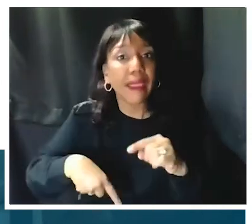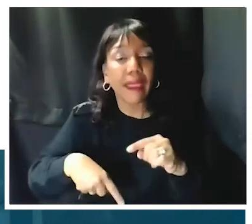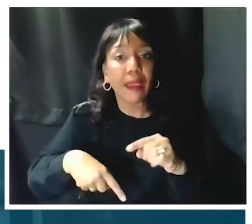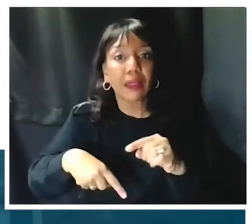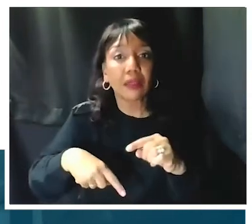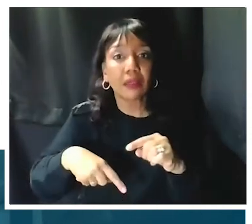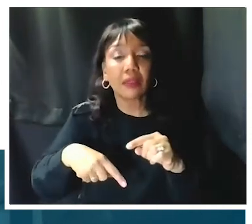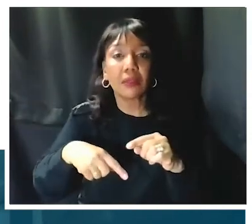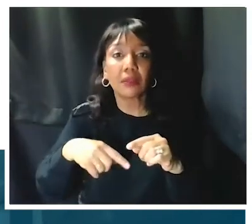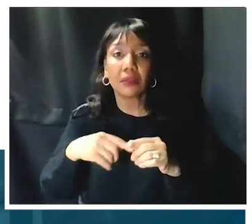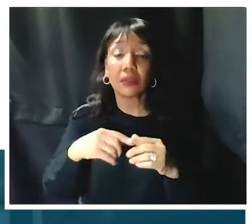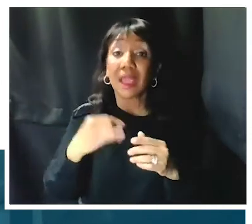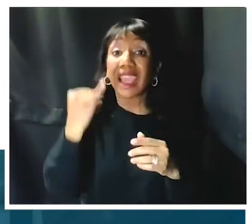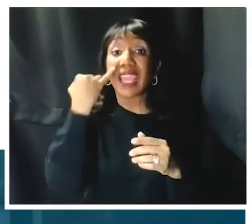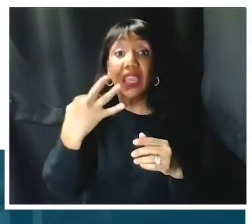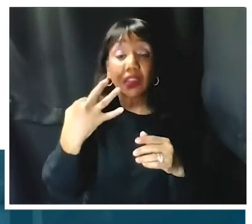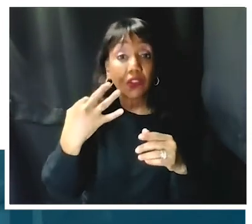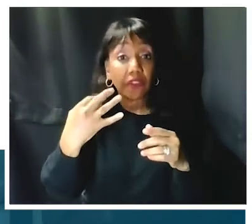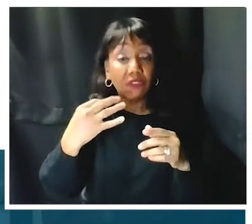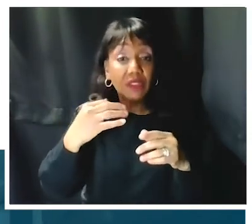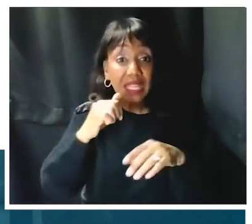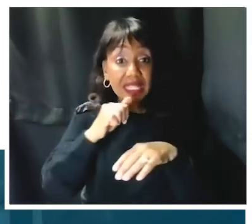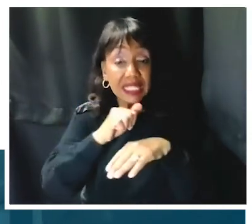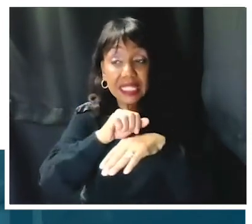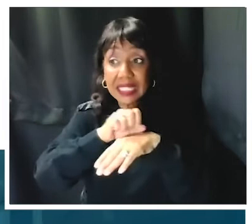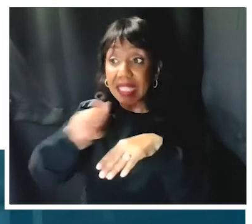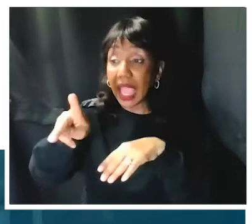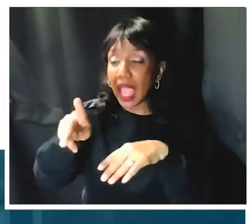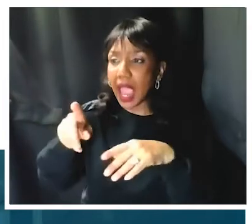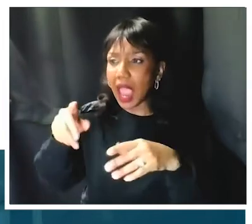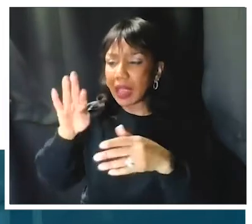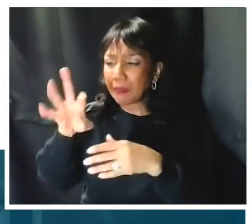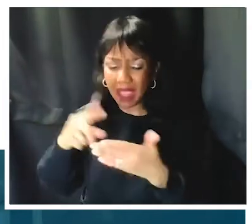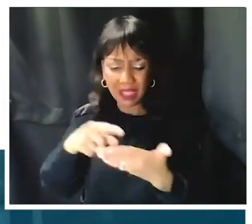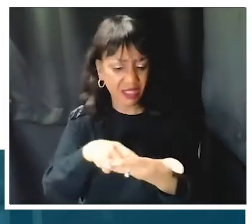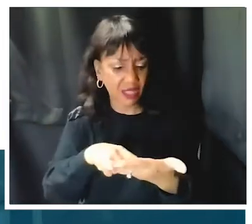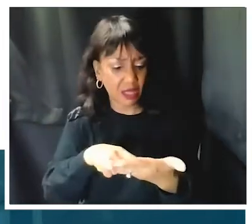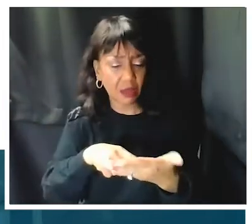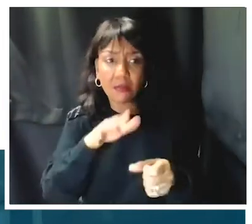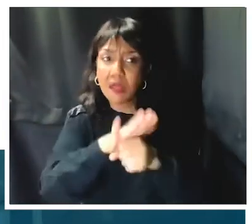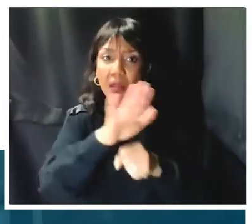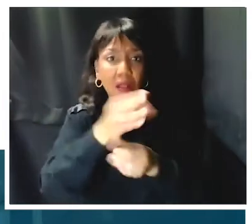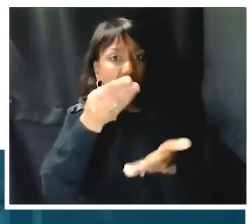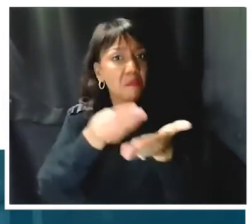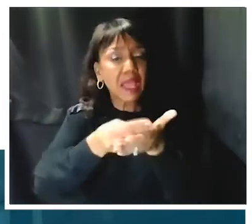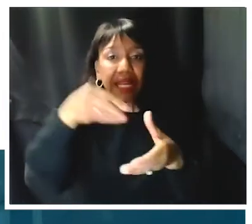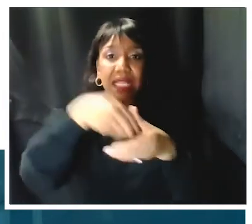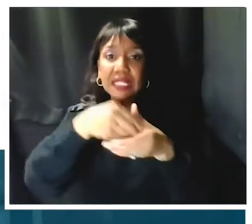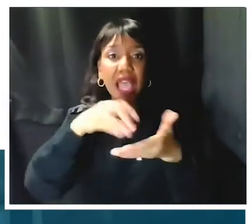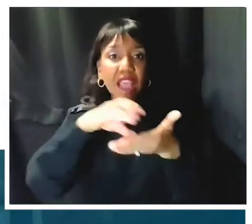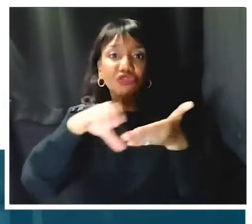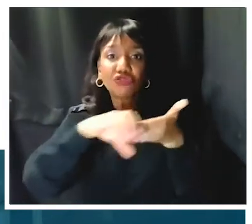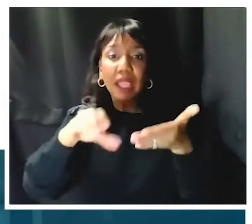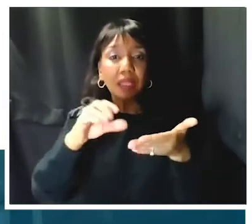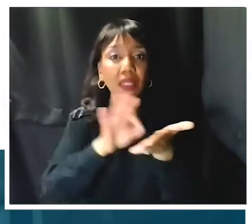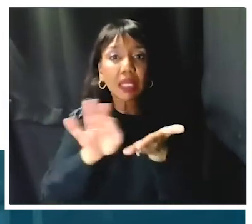payment. If the transaction is sent to your bank and the bank recognizes that you do not have the funds in your checking